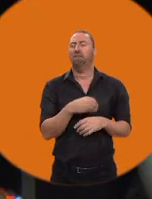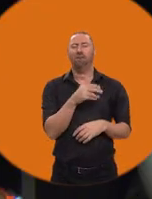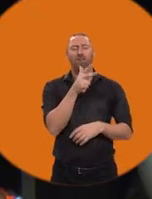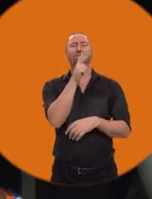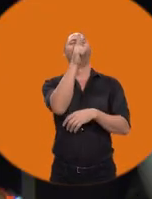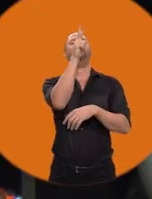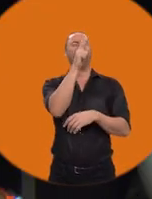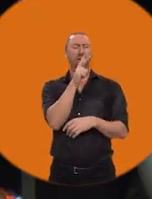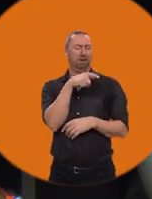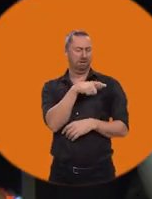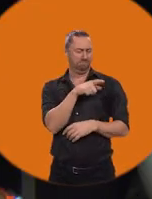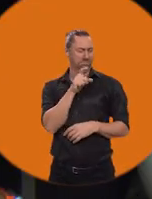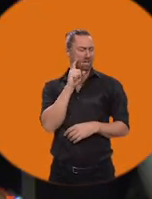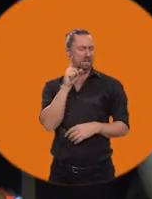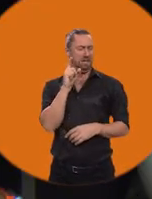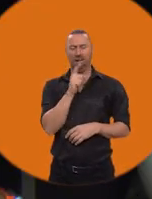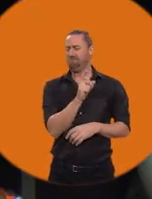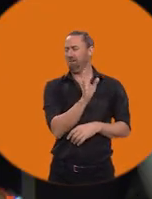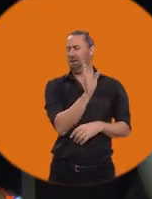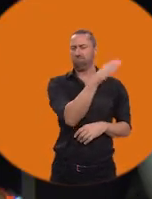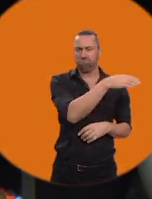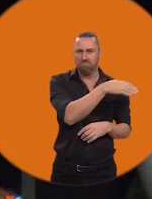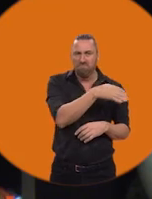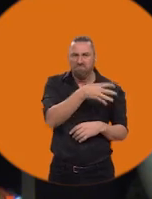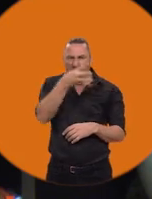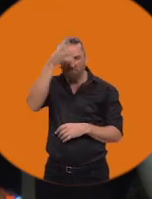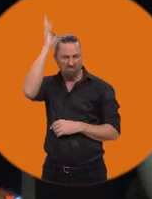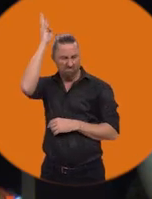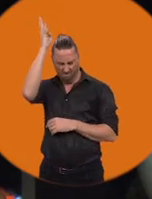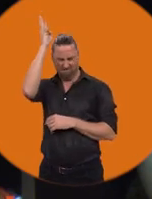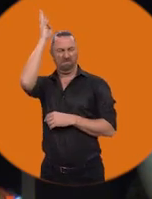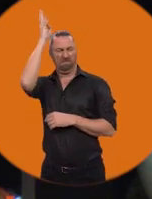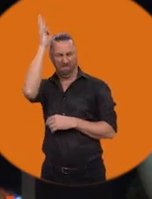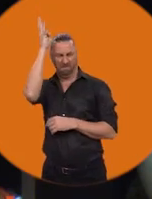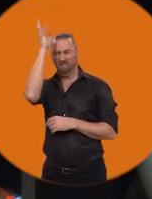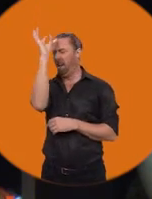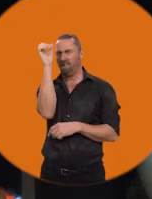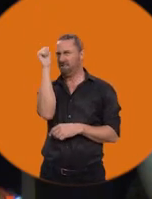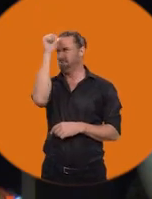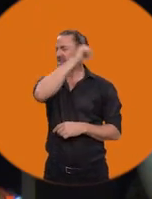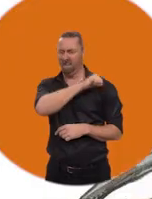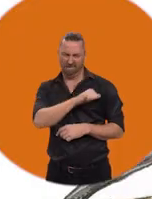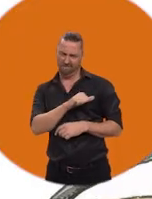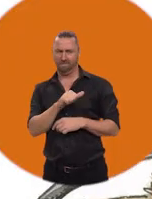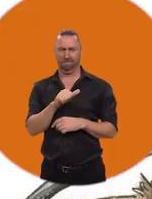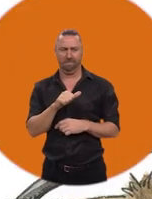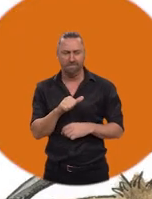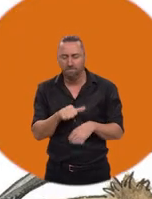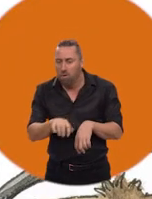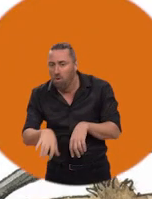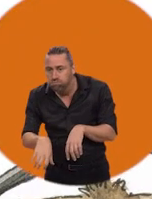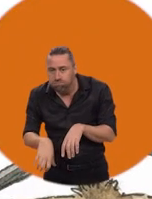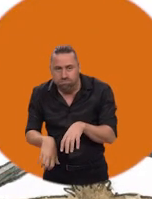a strange fellow. The cockatoo said, he does seem a bit shallow. The wombat just